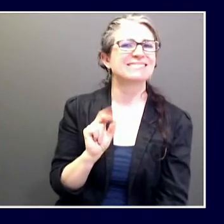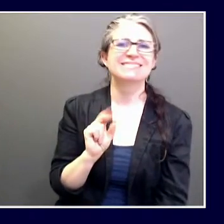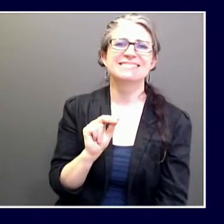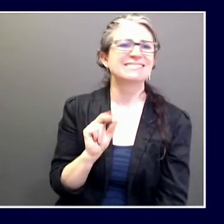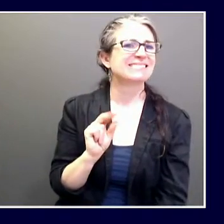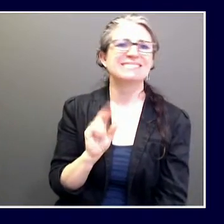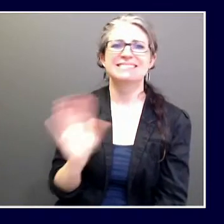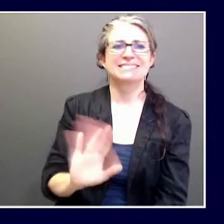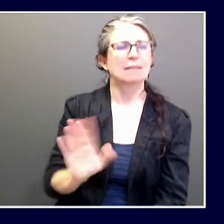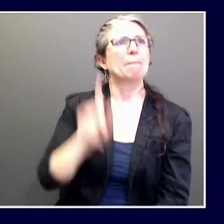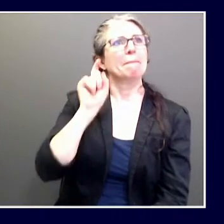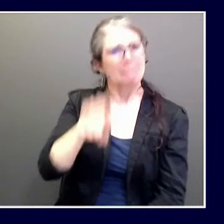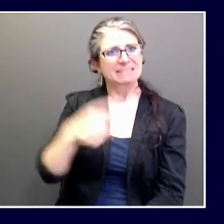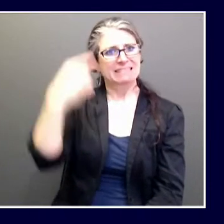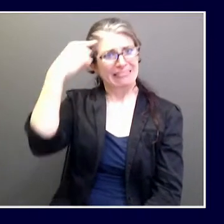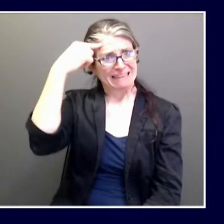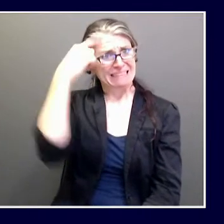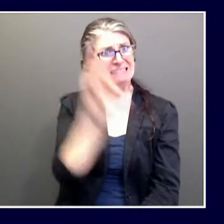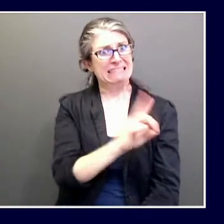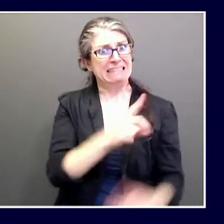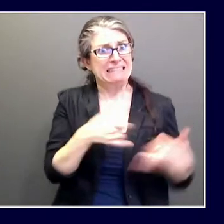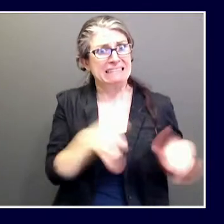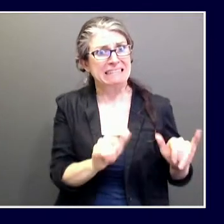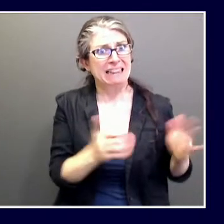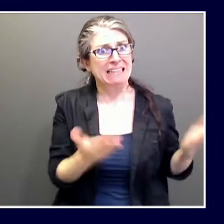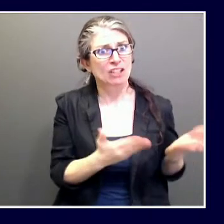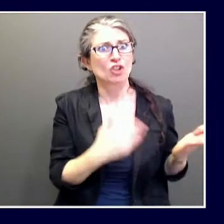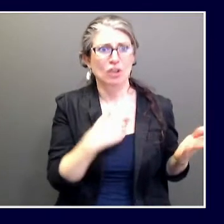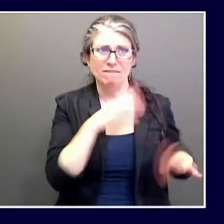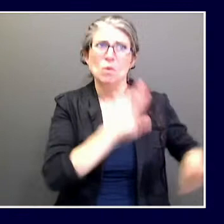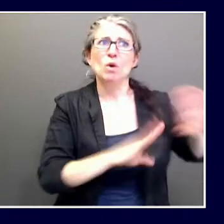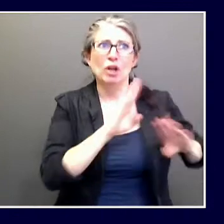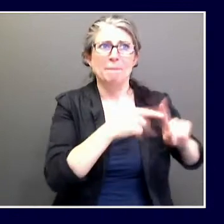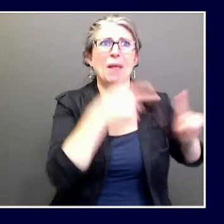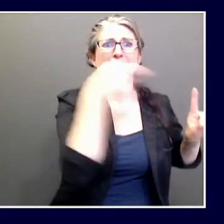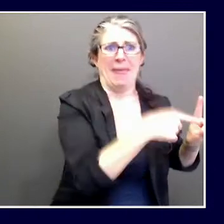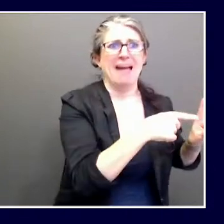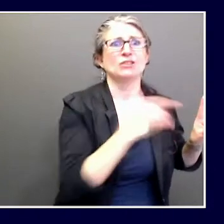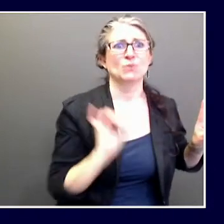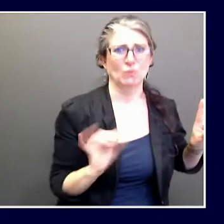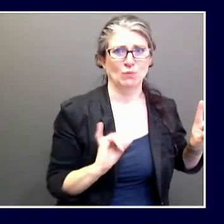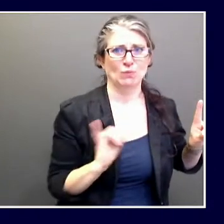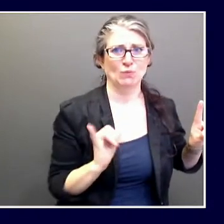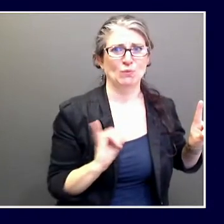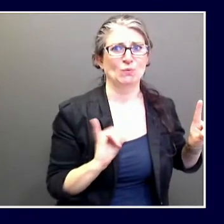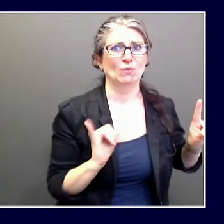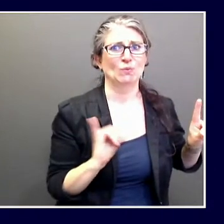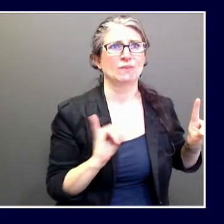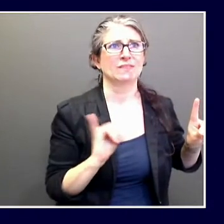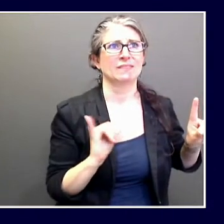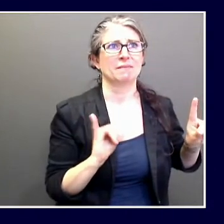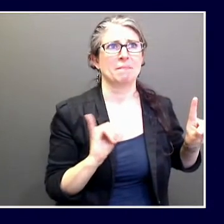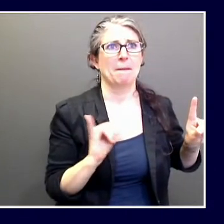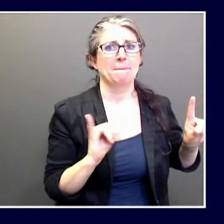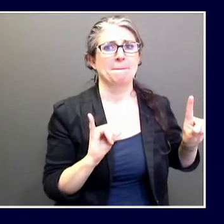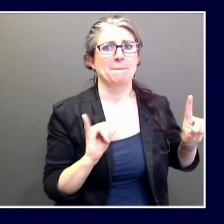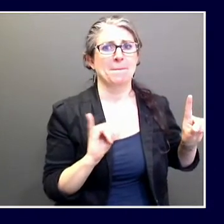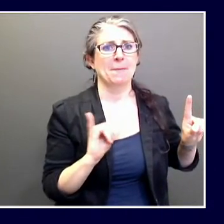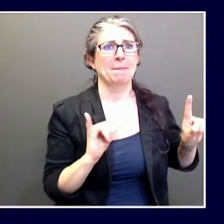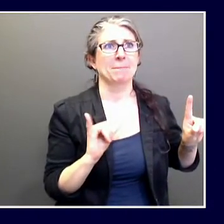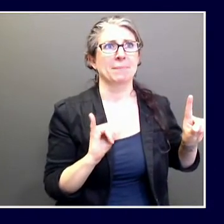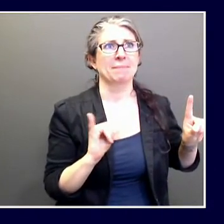be, for some folks in communities that you noted, Emily, an extra push or nudge to go out and get vaccinated.